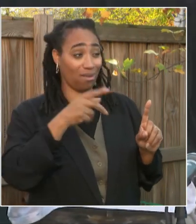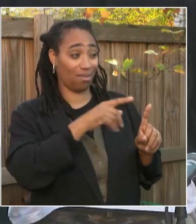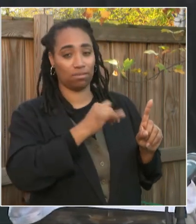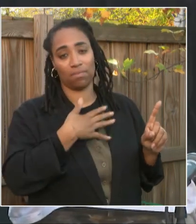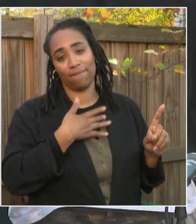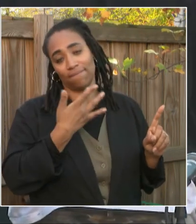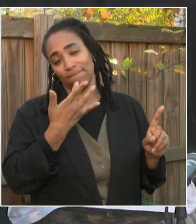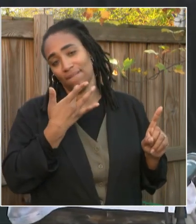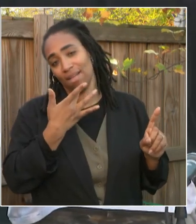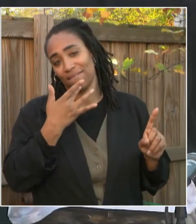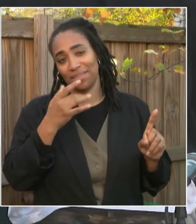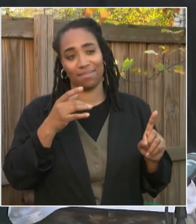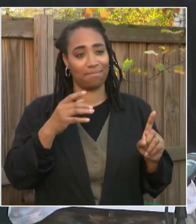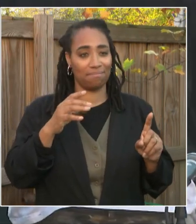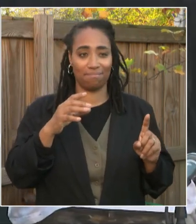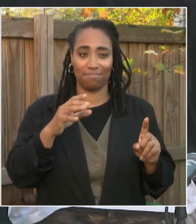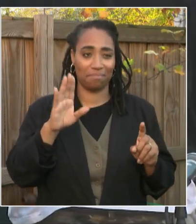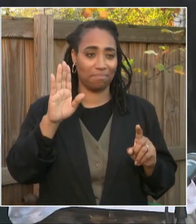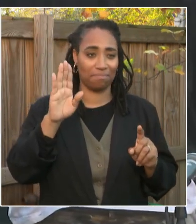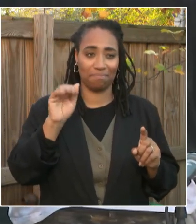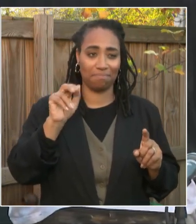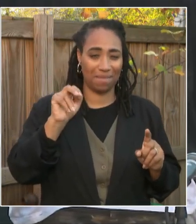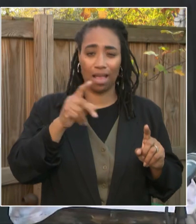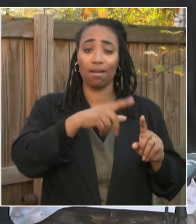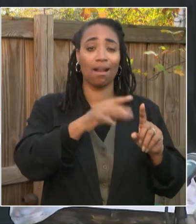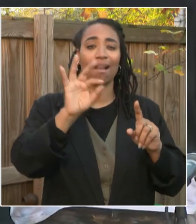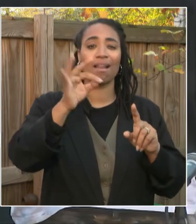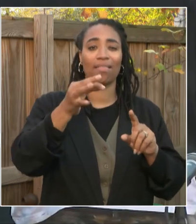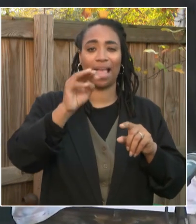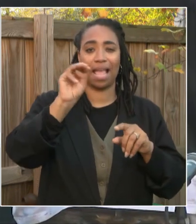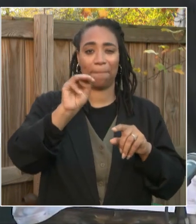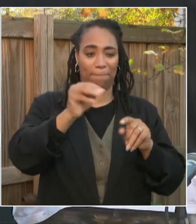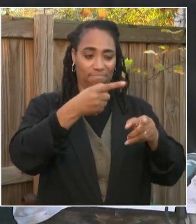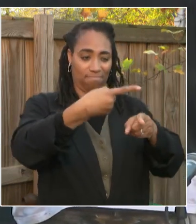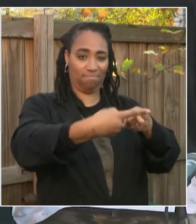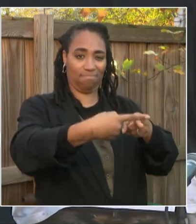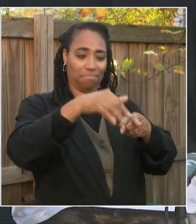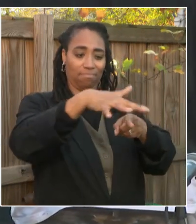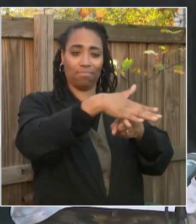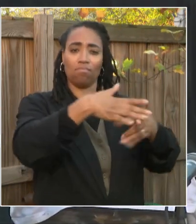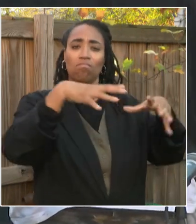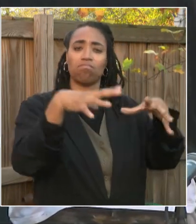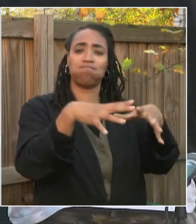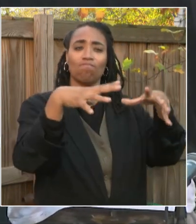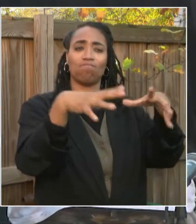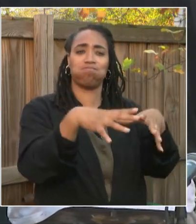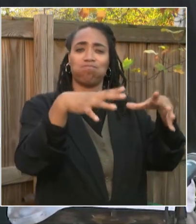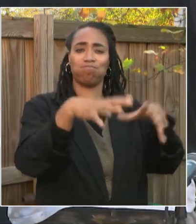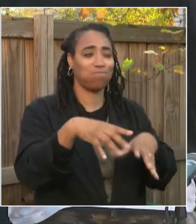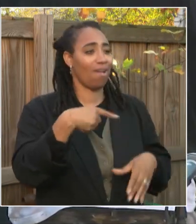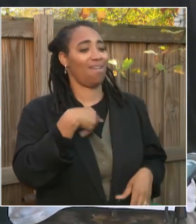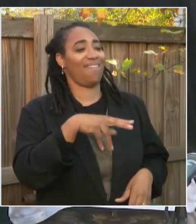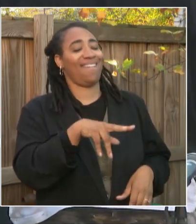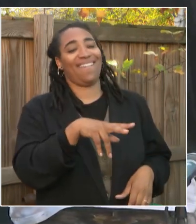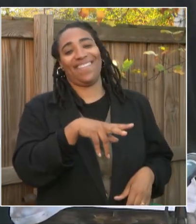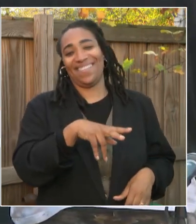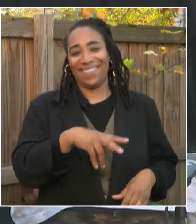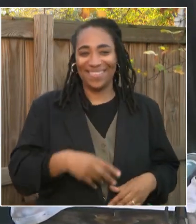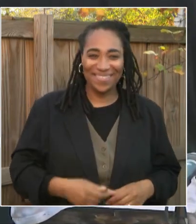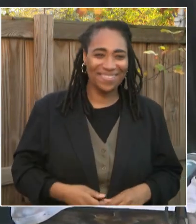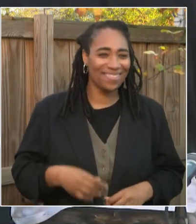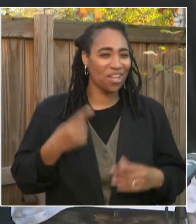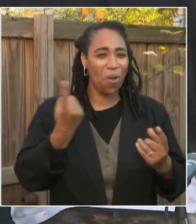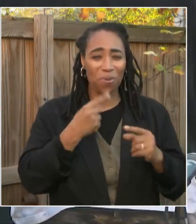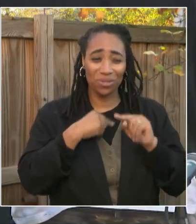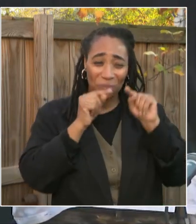no back, it wouldn't be Junk. But Junk laid the foundation for us. Go-Go Mickey and Foots used to always let me carry